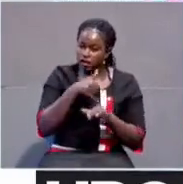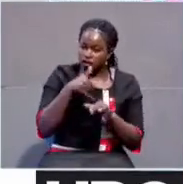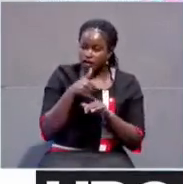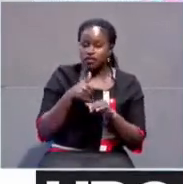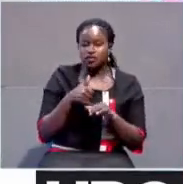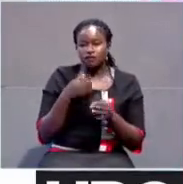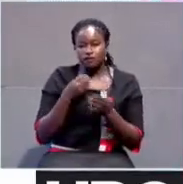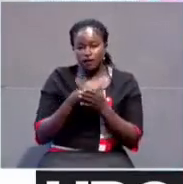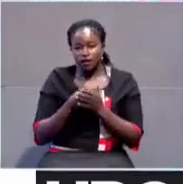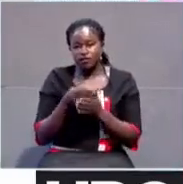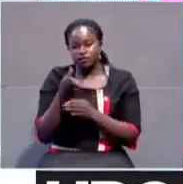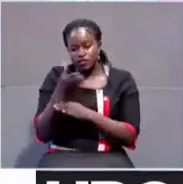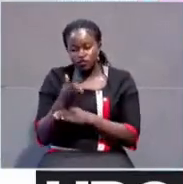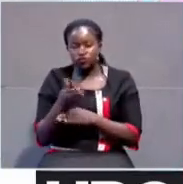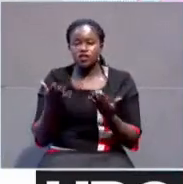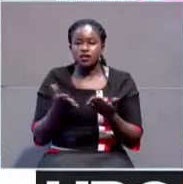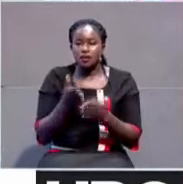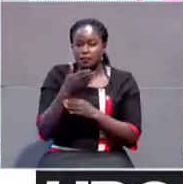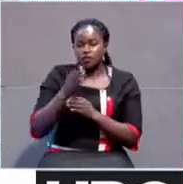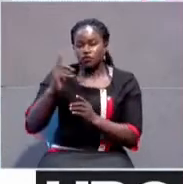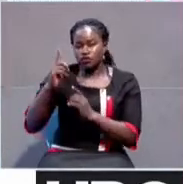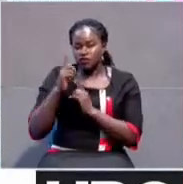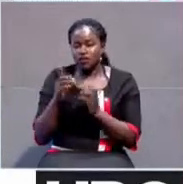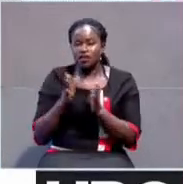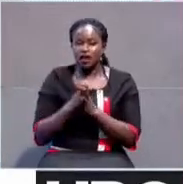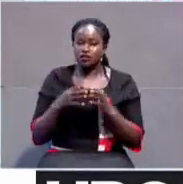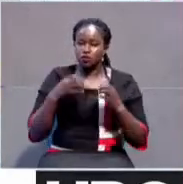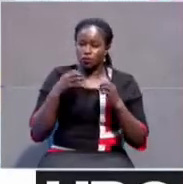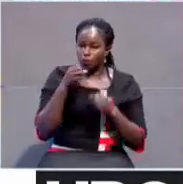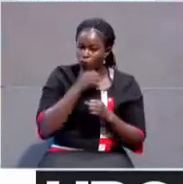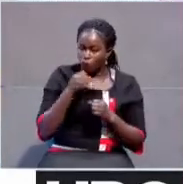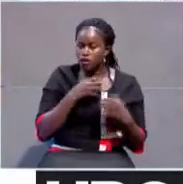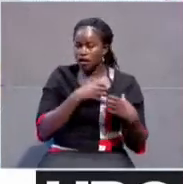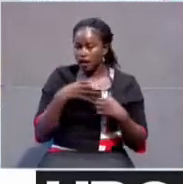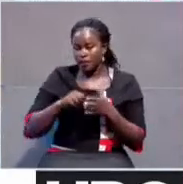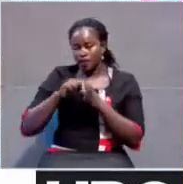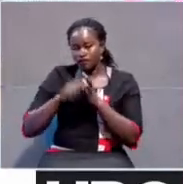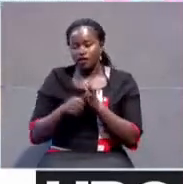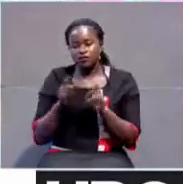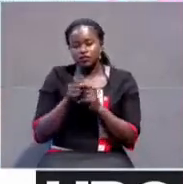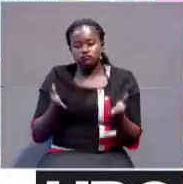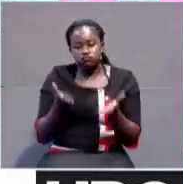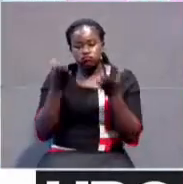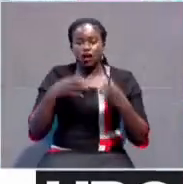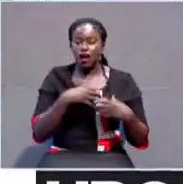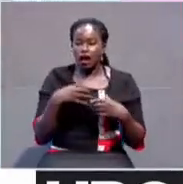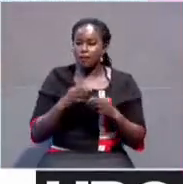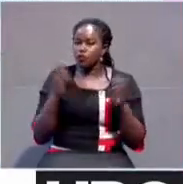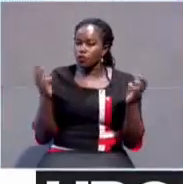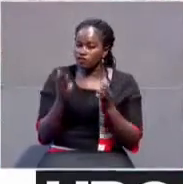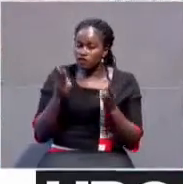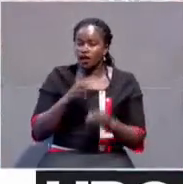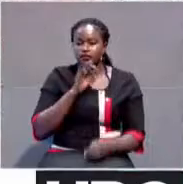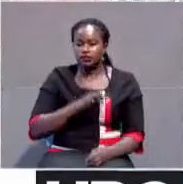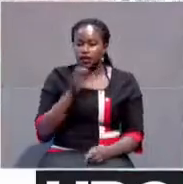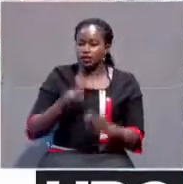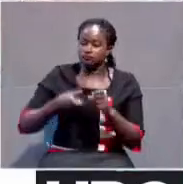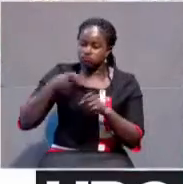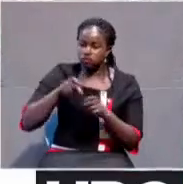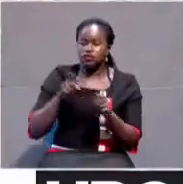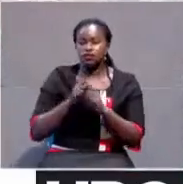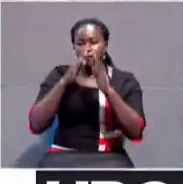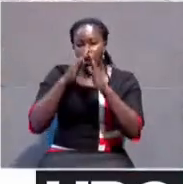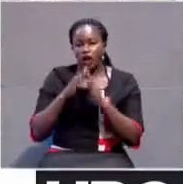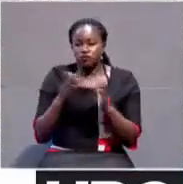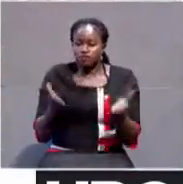Finance Ministry, the Minister of Defense and Veterans Affairs will improve soldiers' welfare through salary enhancement and